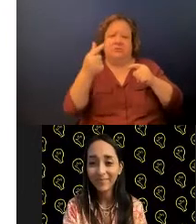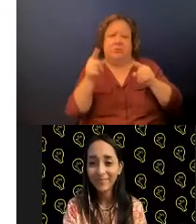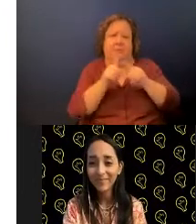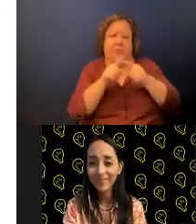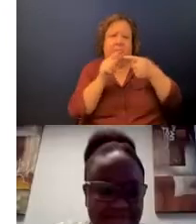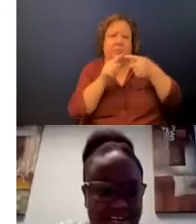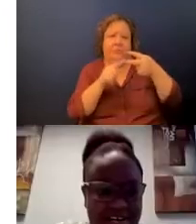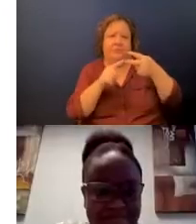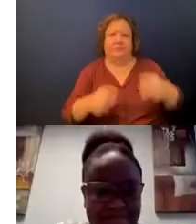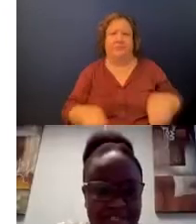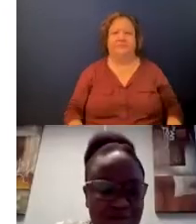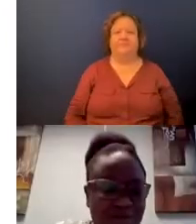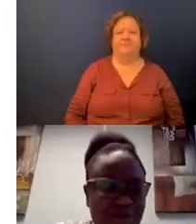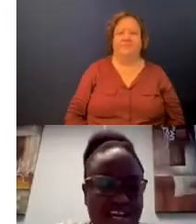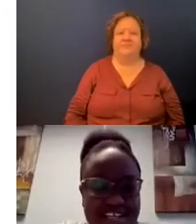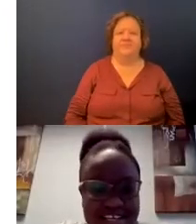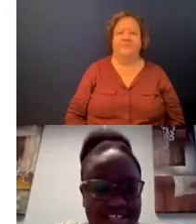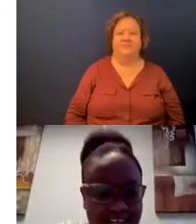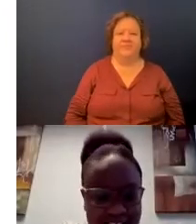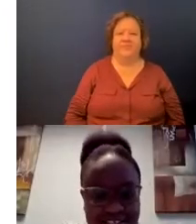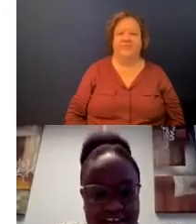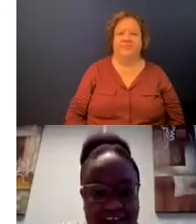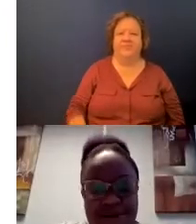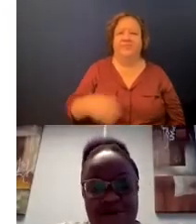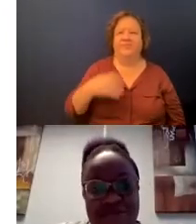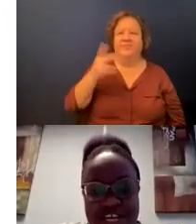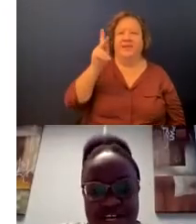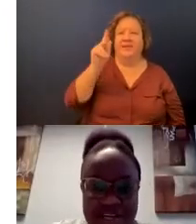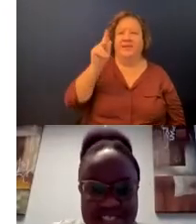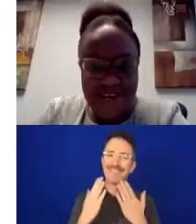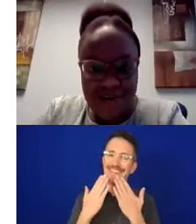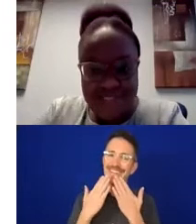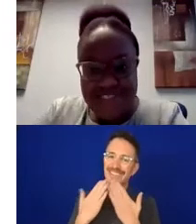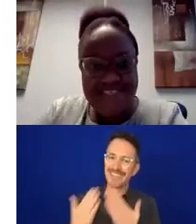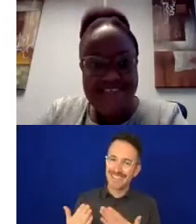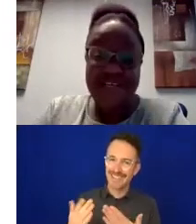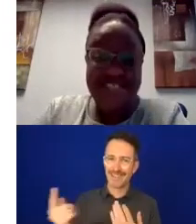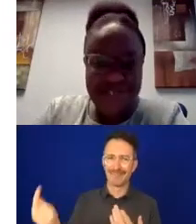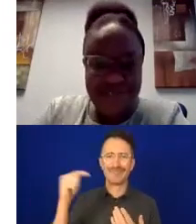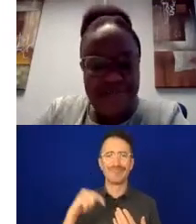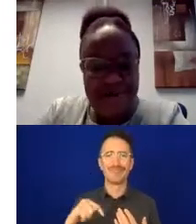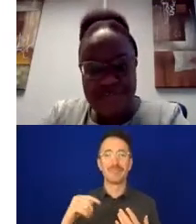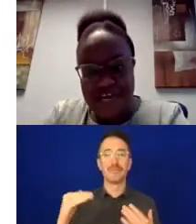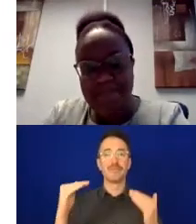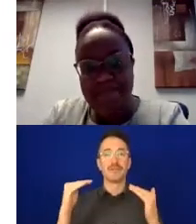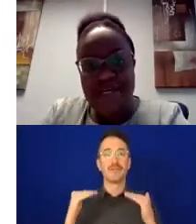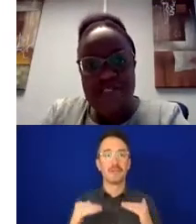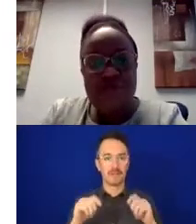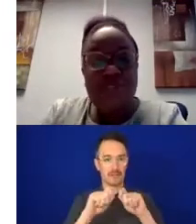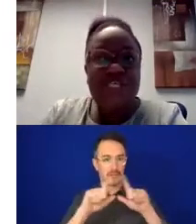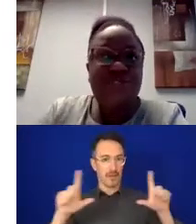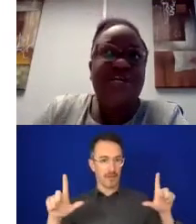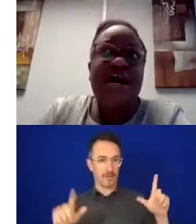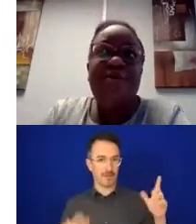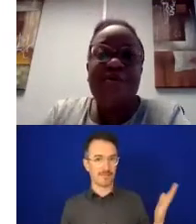Thank you, Karen. So looking at the next slide, I know we've shared quite a lot in quite a short amount of time.